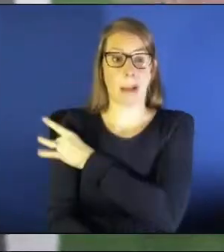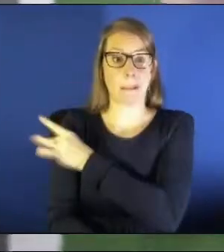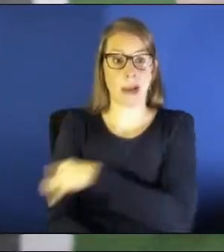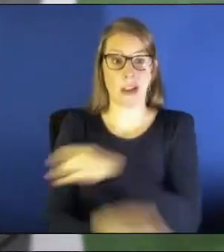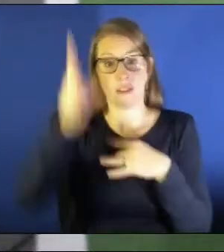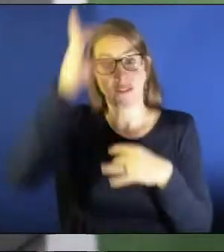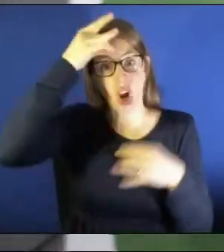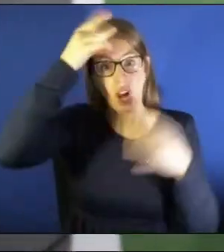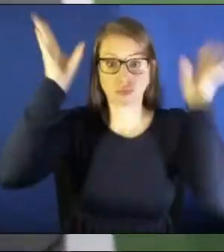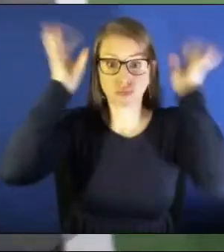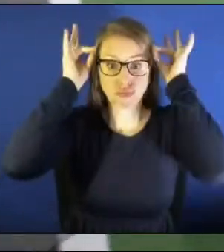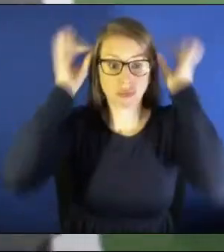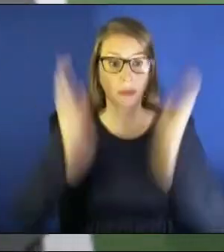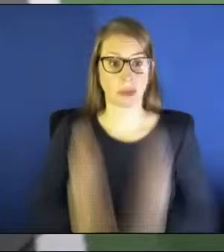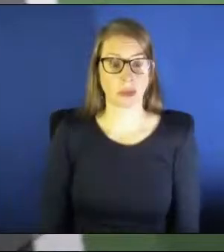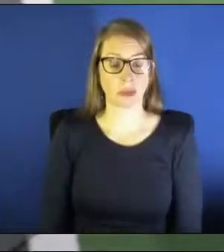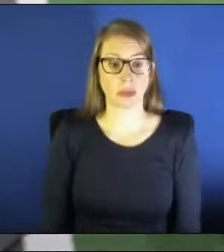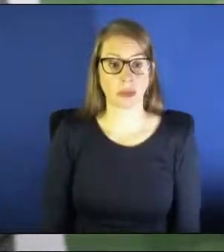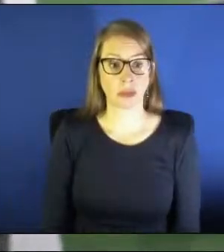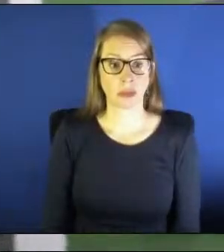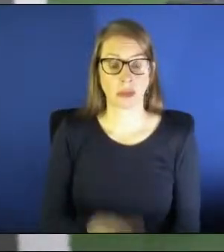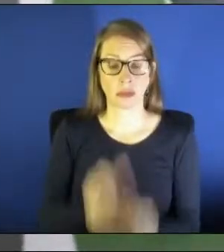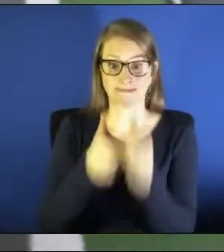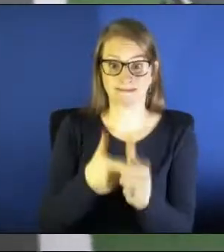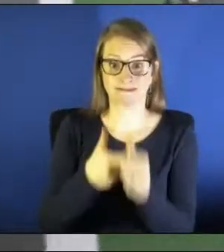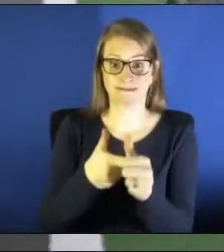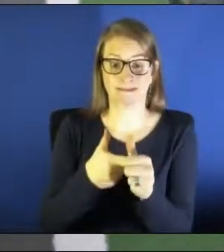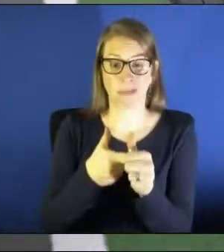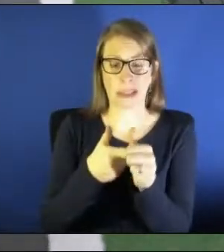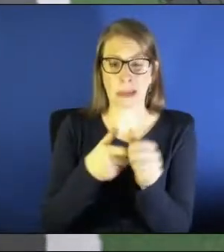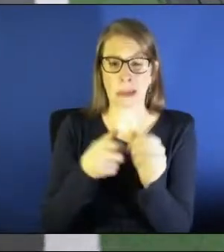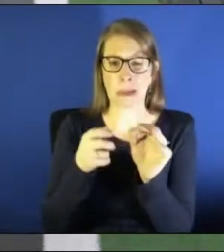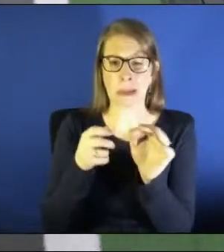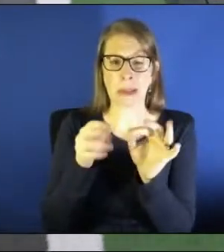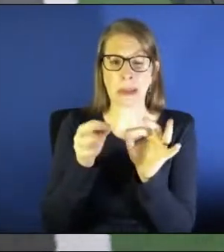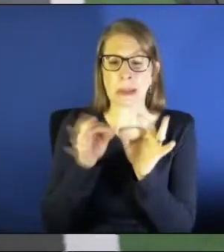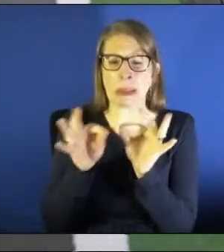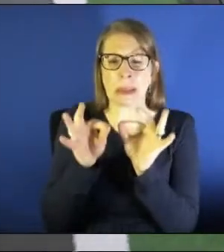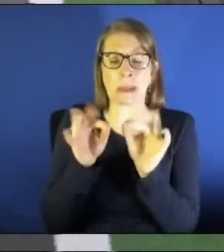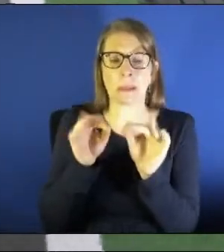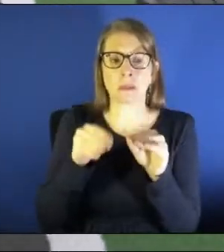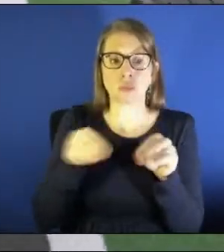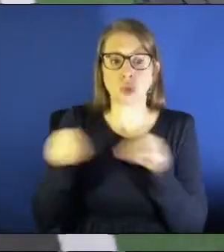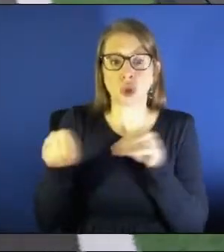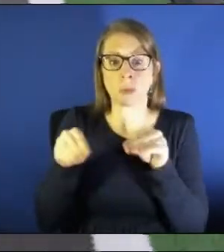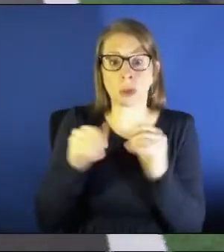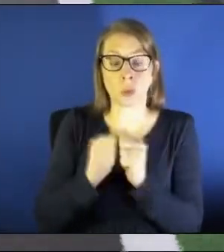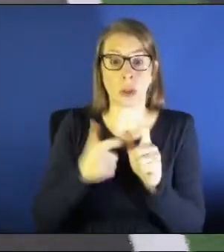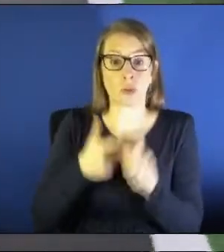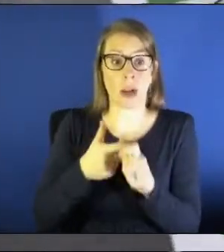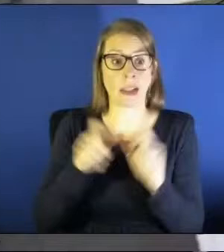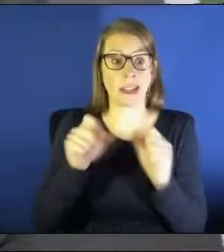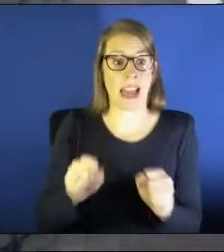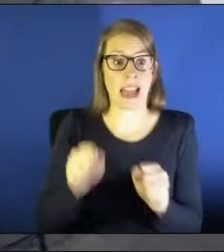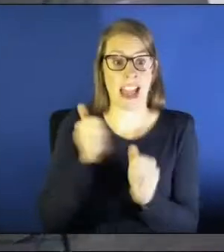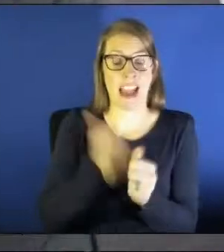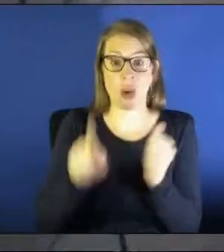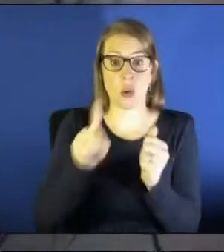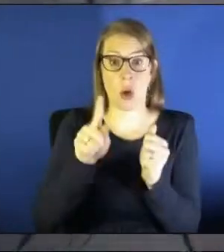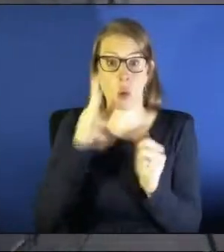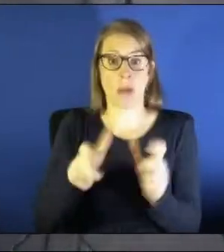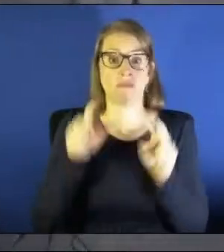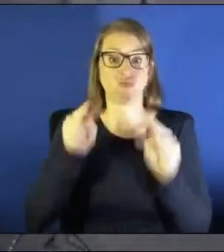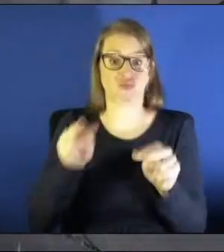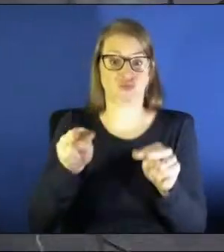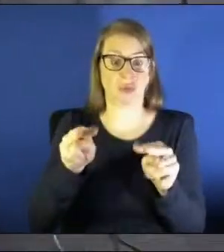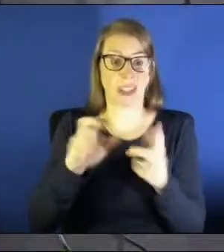here. These will track the tiniest of movements with my running gait, and they can do this with everyone, and it will monitor the way your